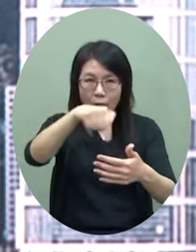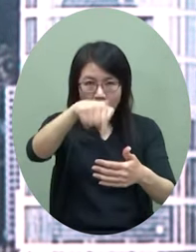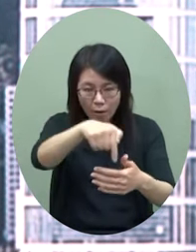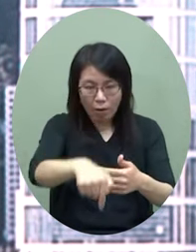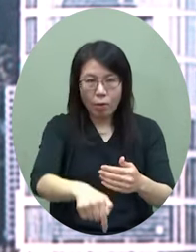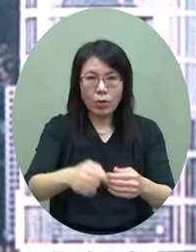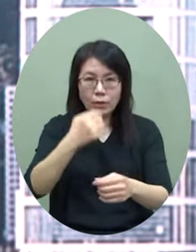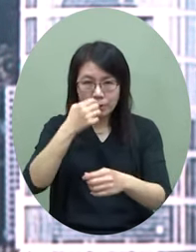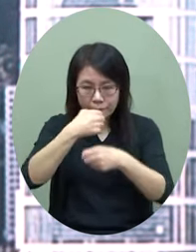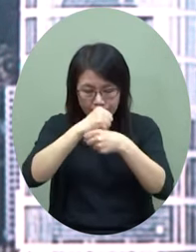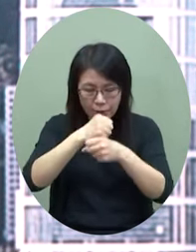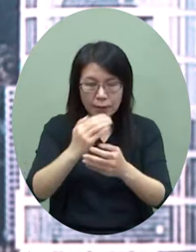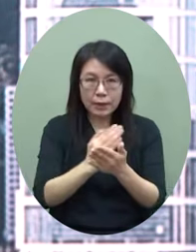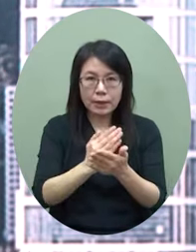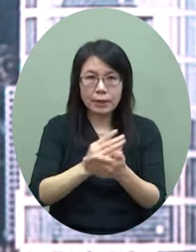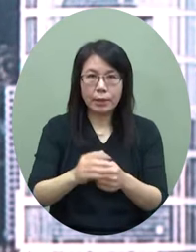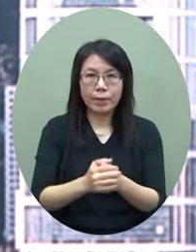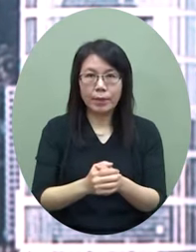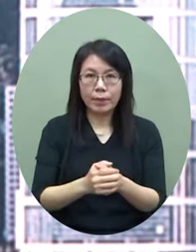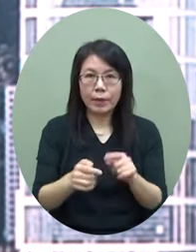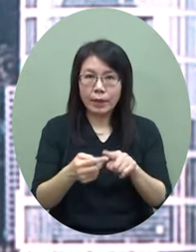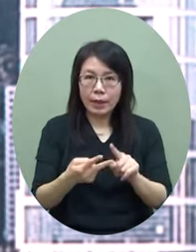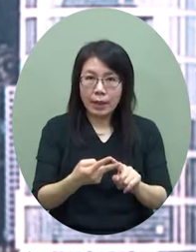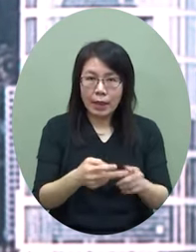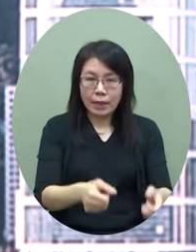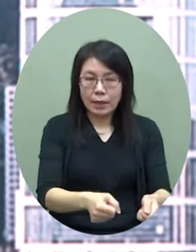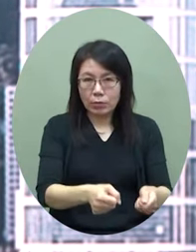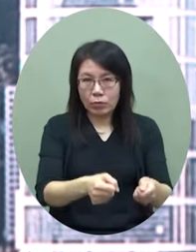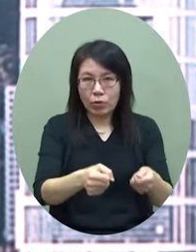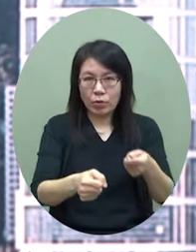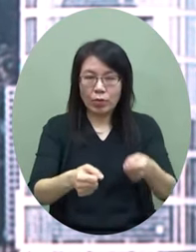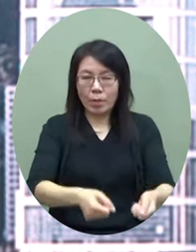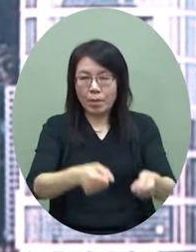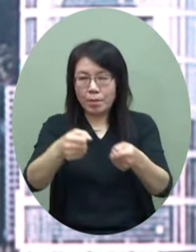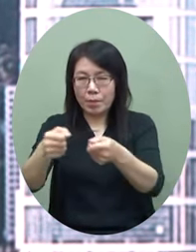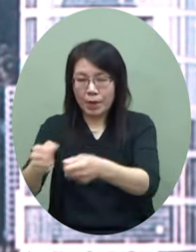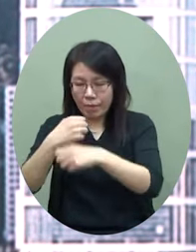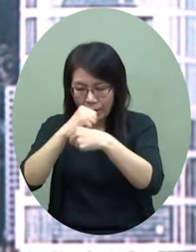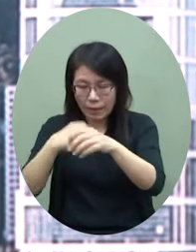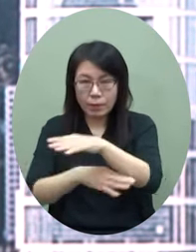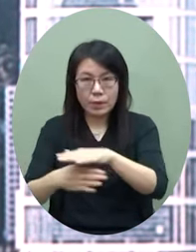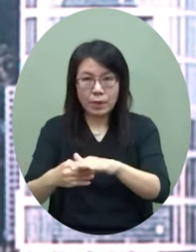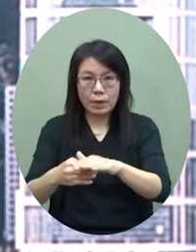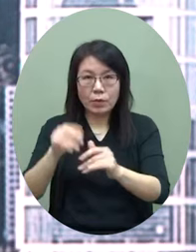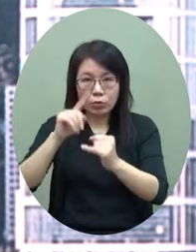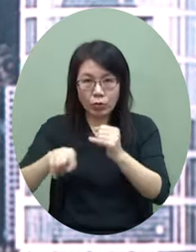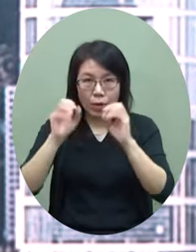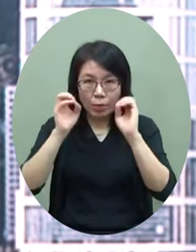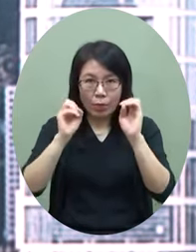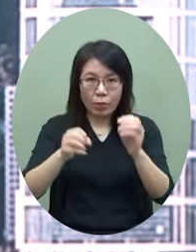to send to the private laboratoriesto getting the results outand then notifying the residents via SMS